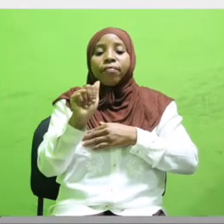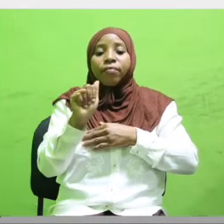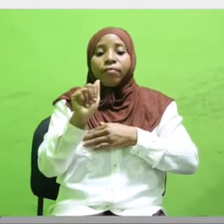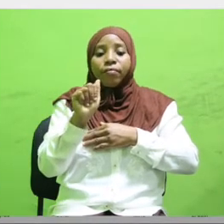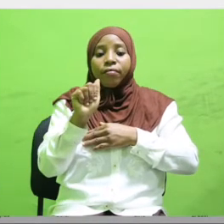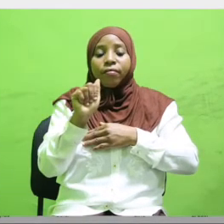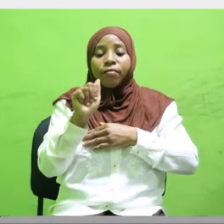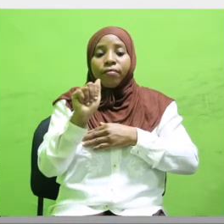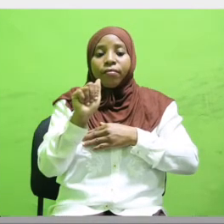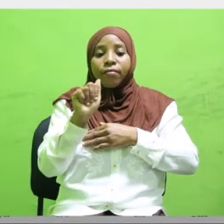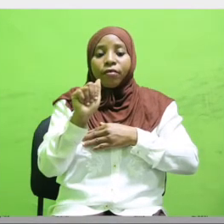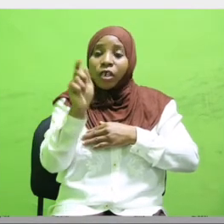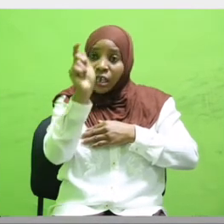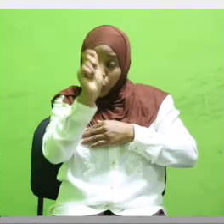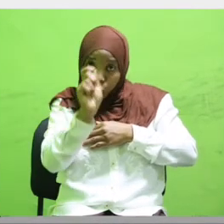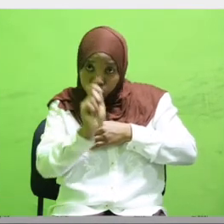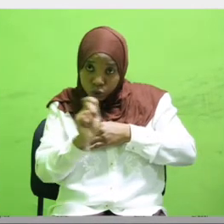mushroom looks like this.